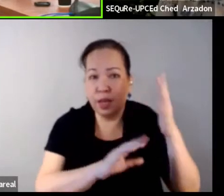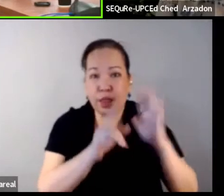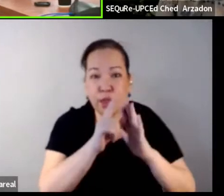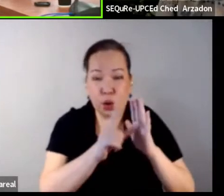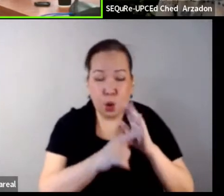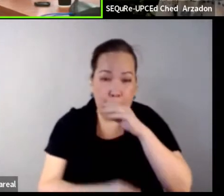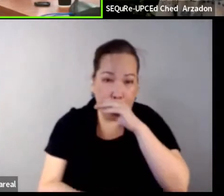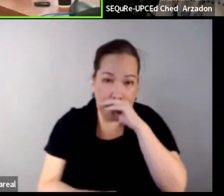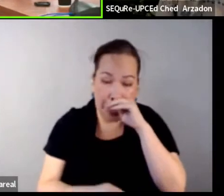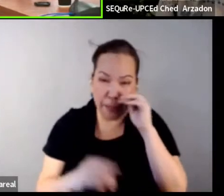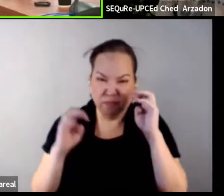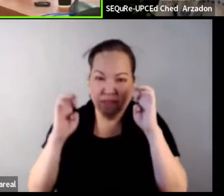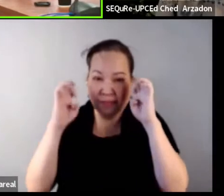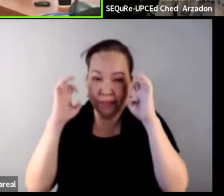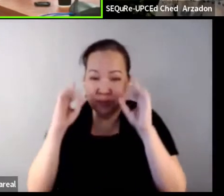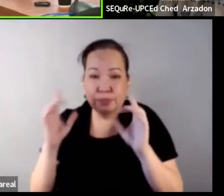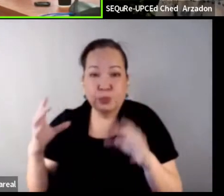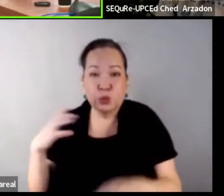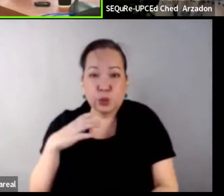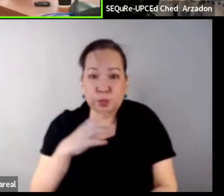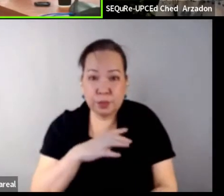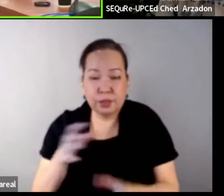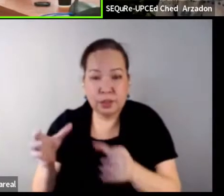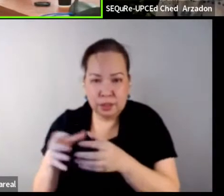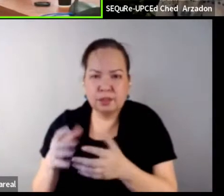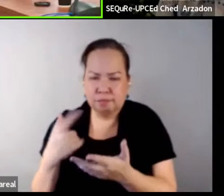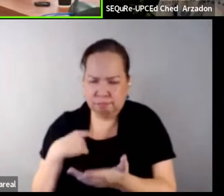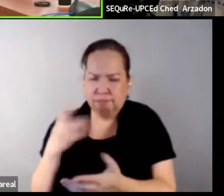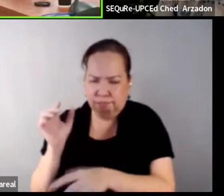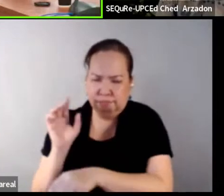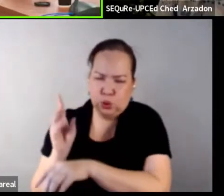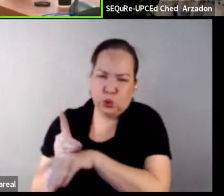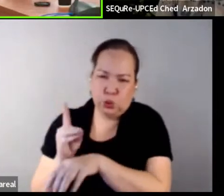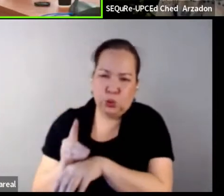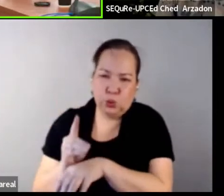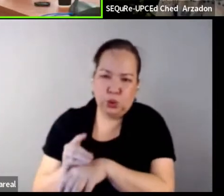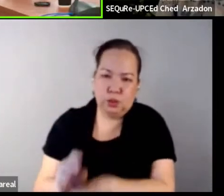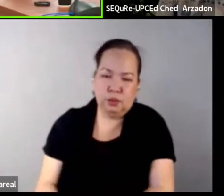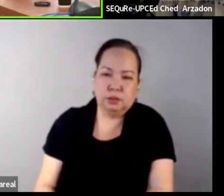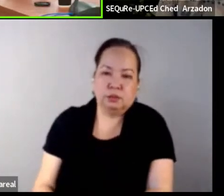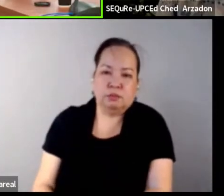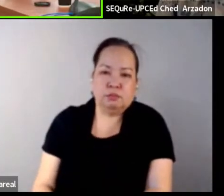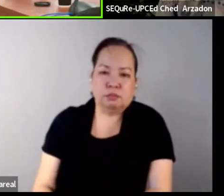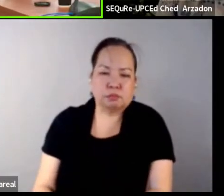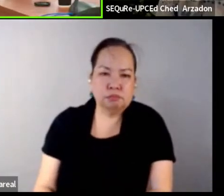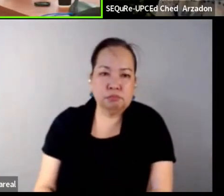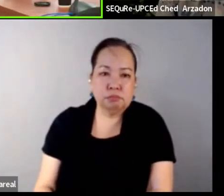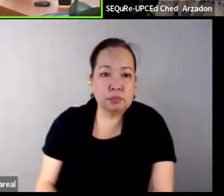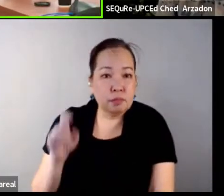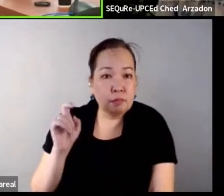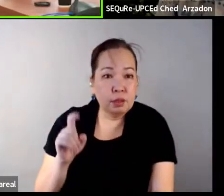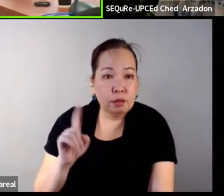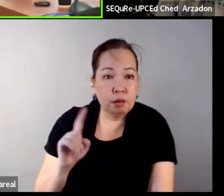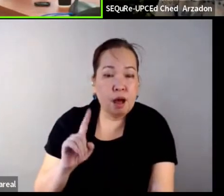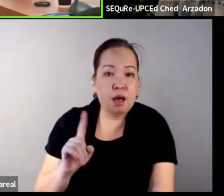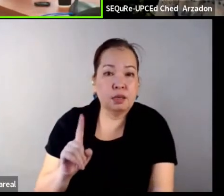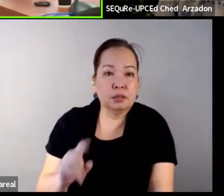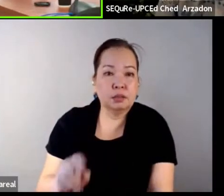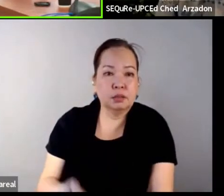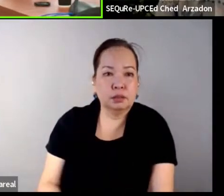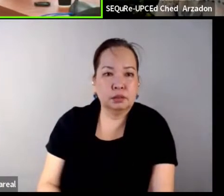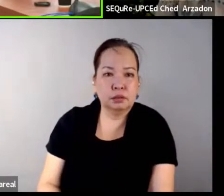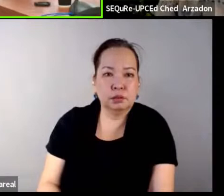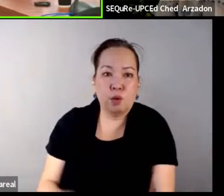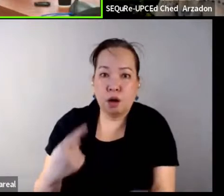the EDCOM too can do this job. It's very timely. Kailangan dito hindi yung yun nga yung